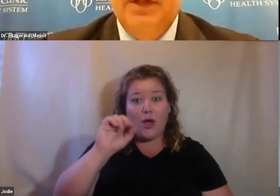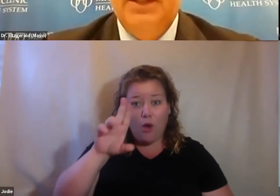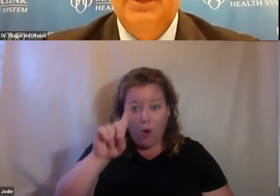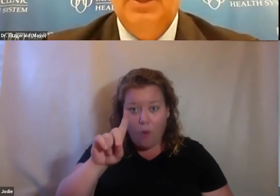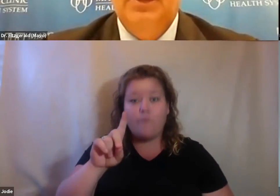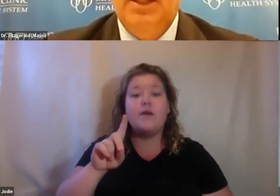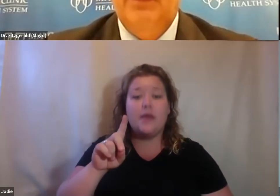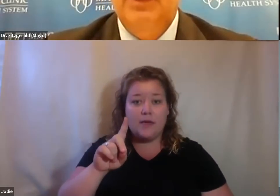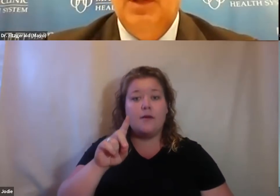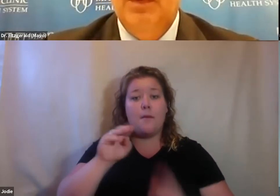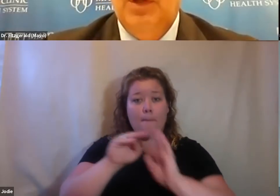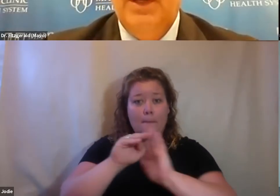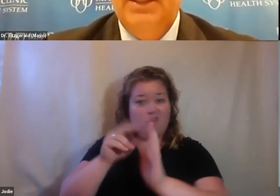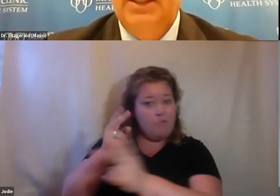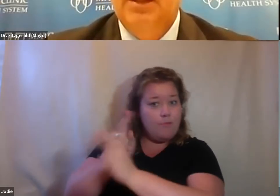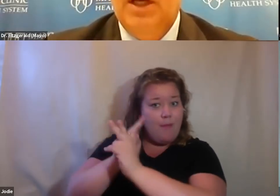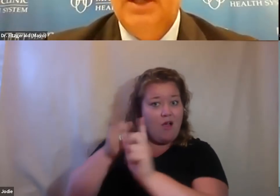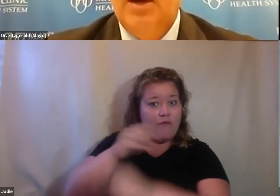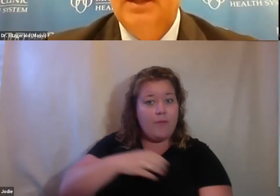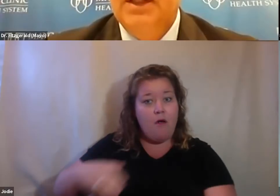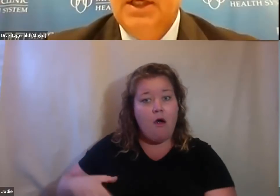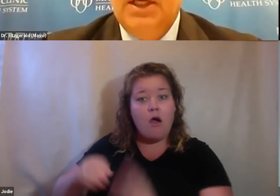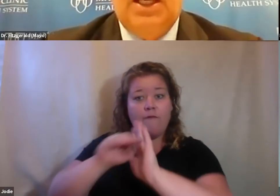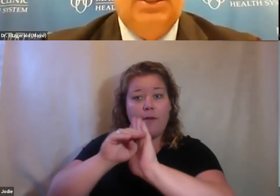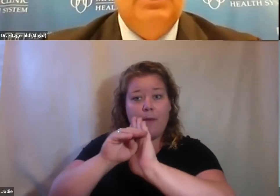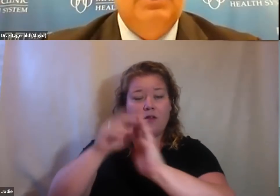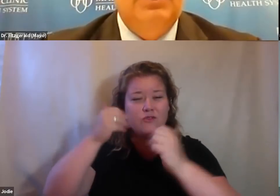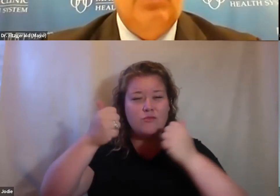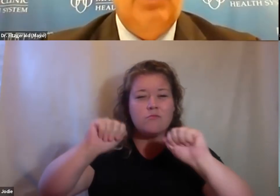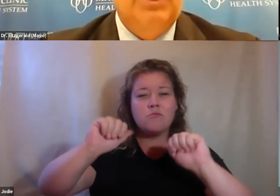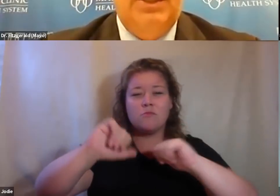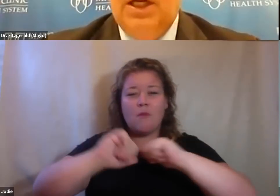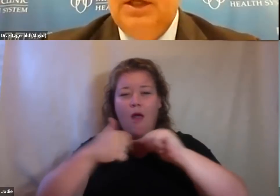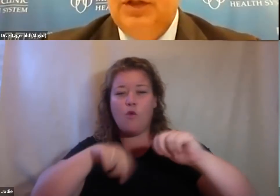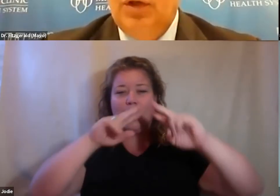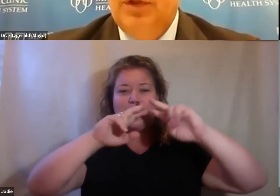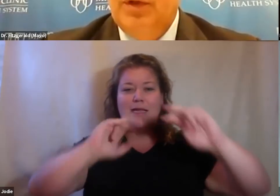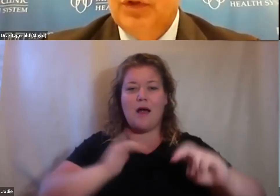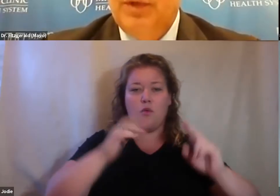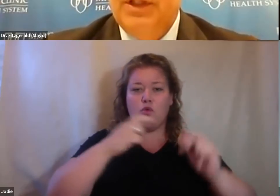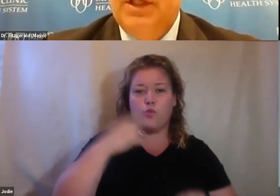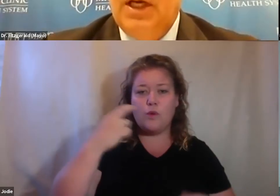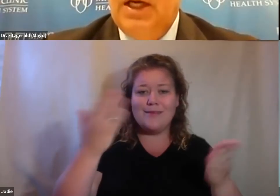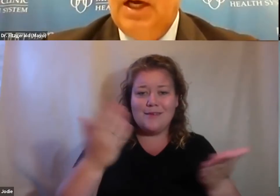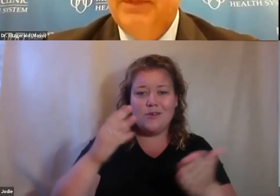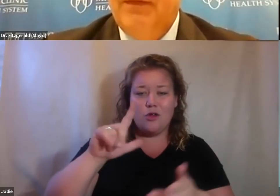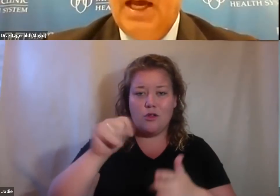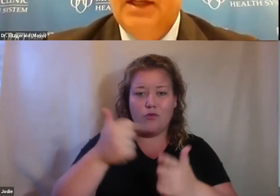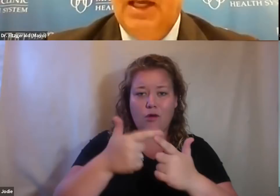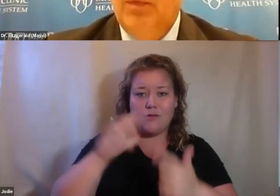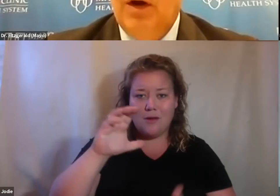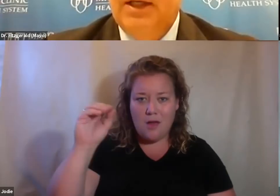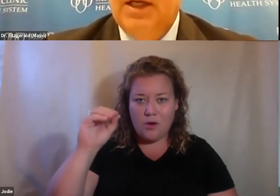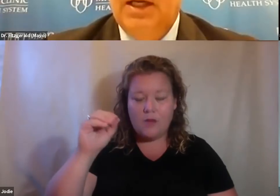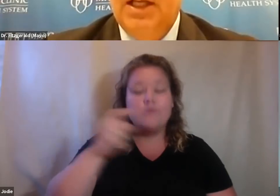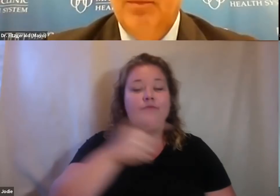guide for assessing the level of concern with COVID-19 in La Crosse County. Jen Rybalski showed you the most recent update of that.